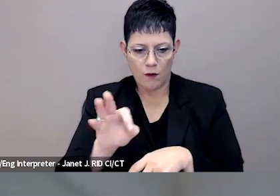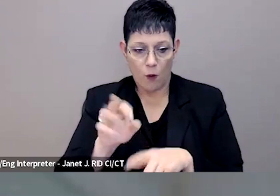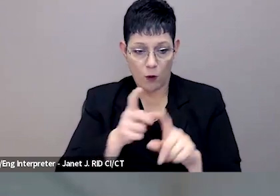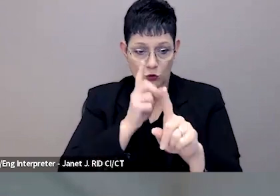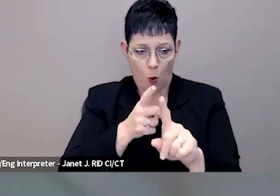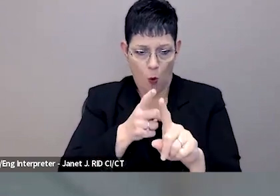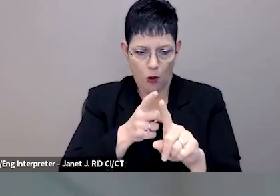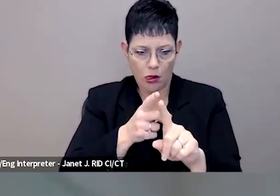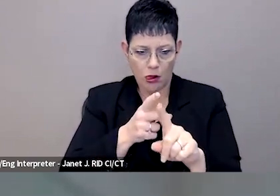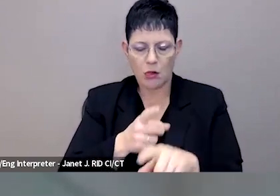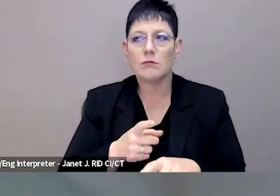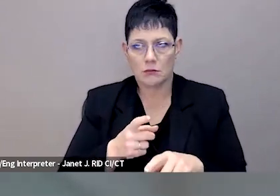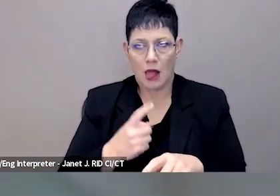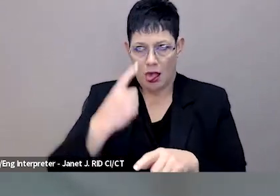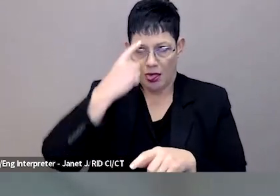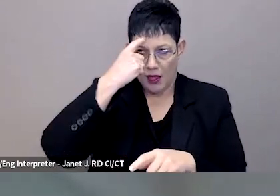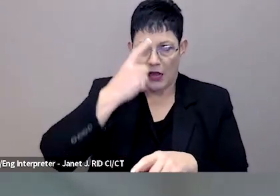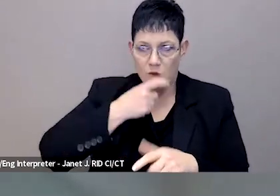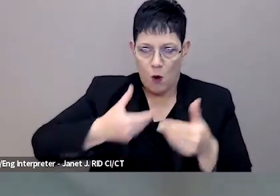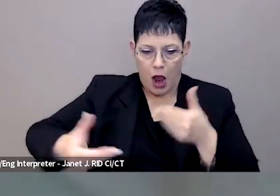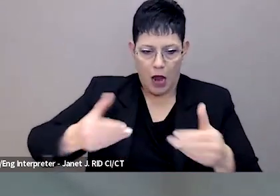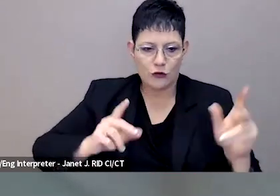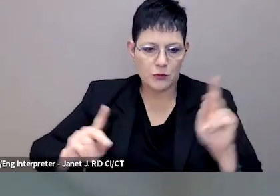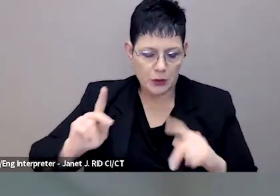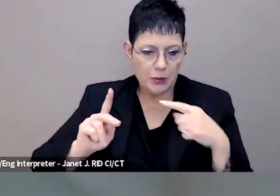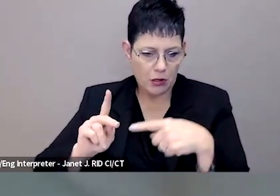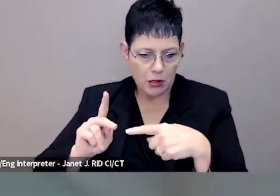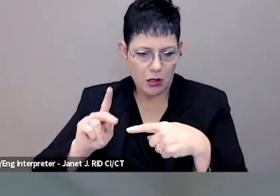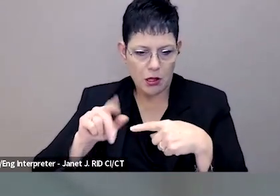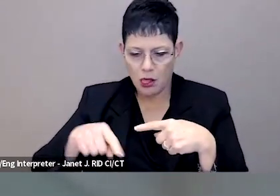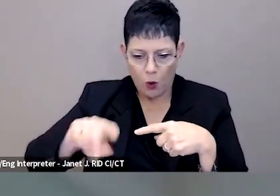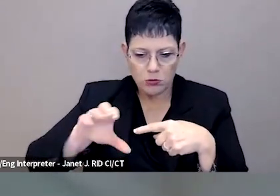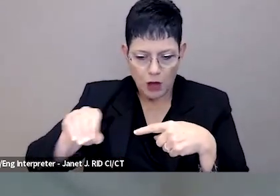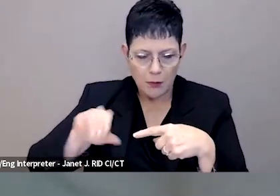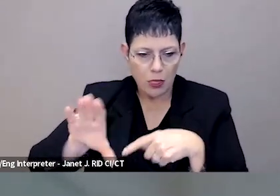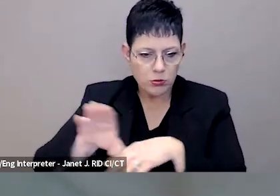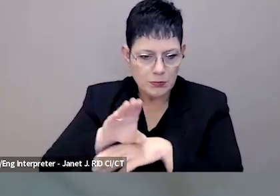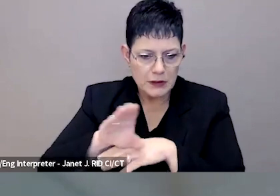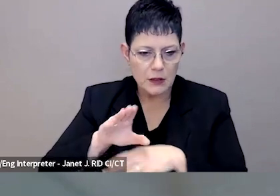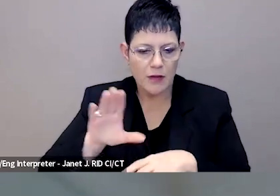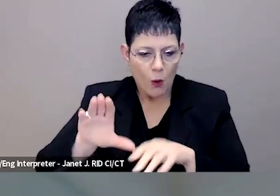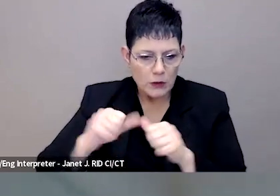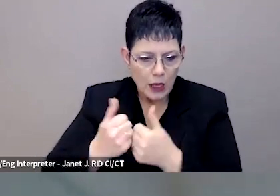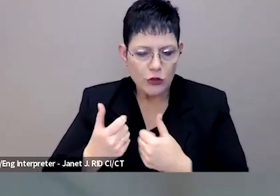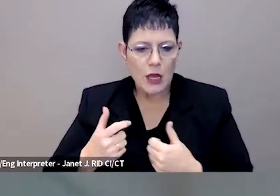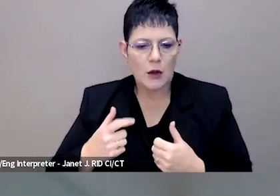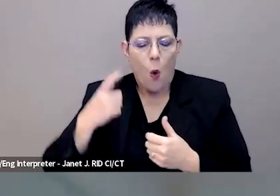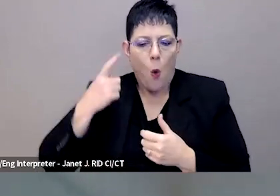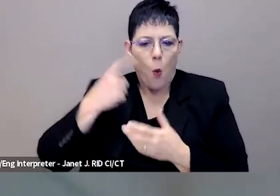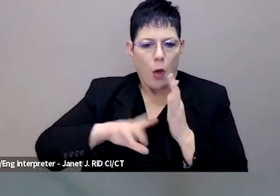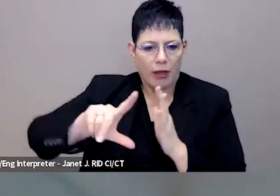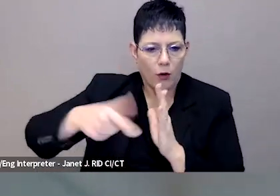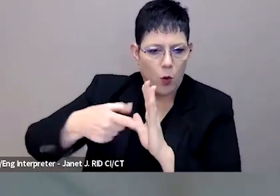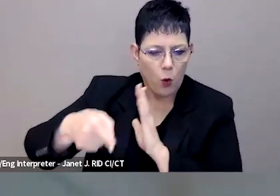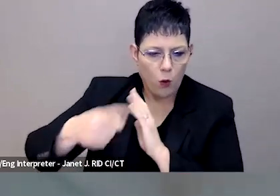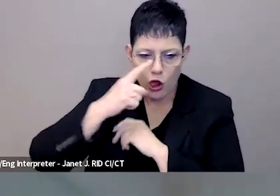keep employers in mind and think really specifically about what actions they can and should lead in all of this.